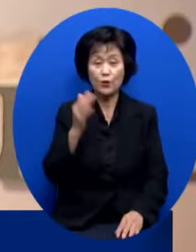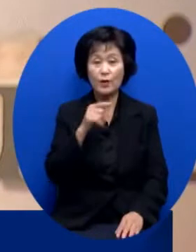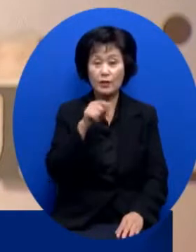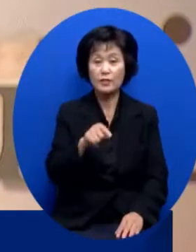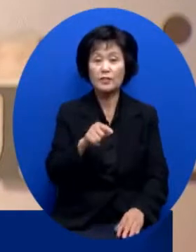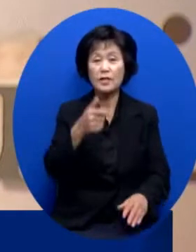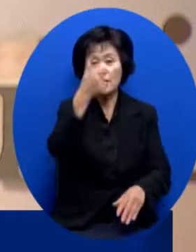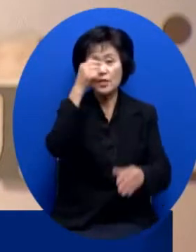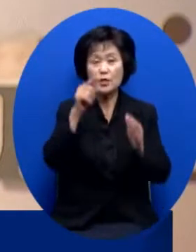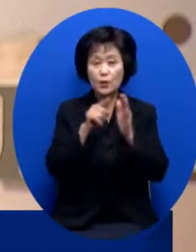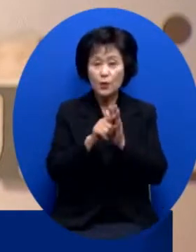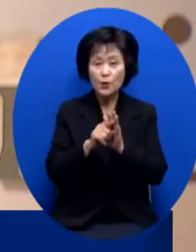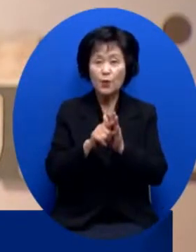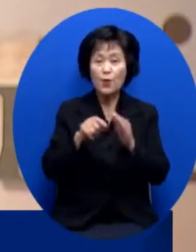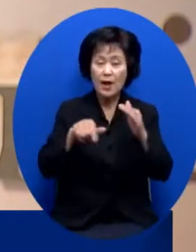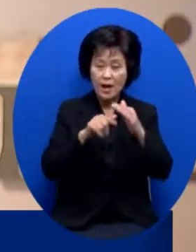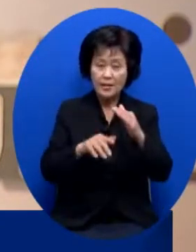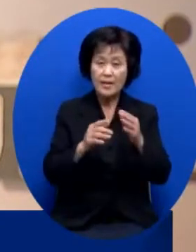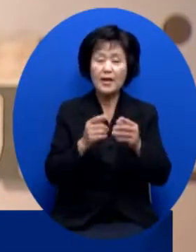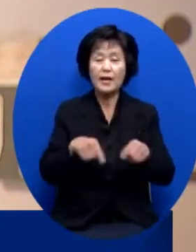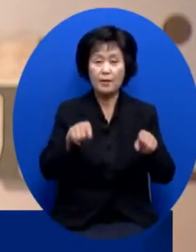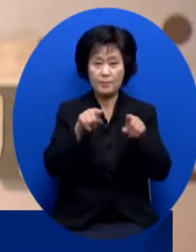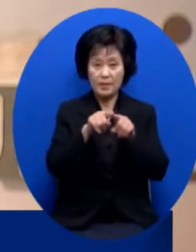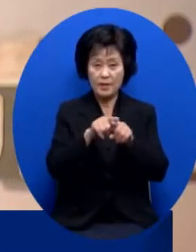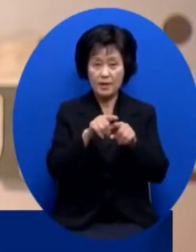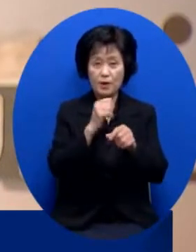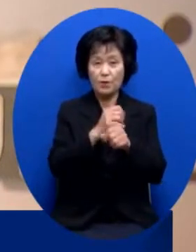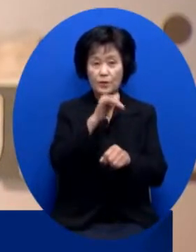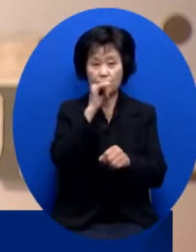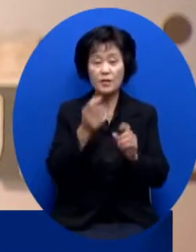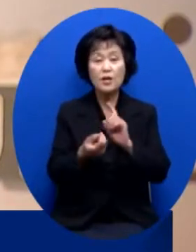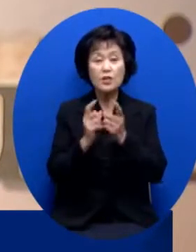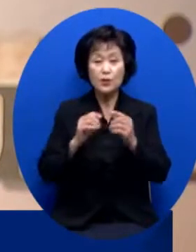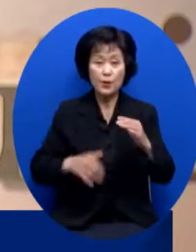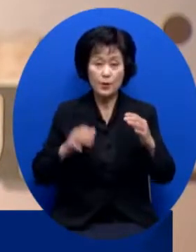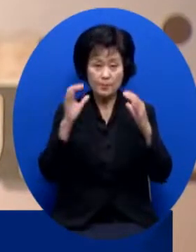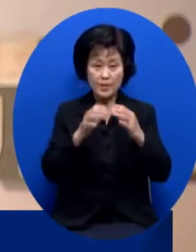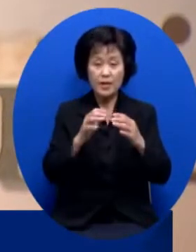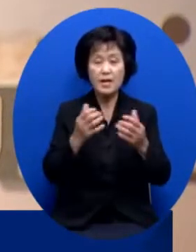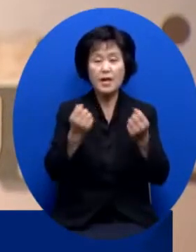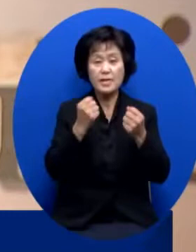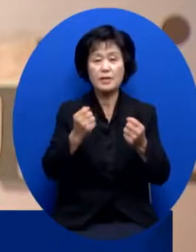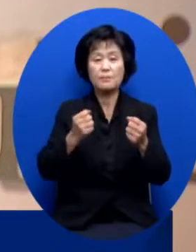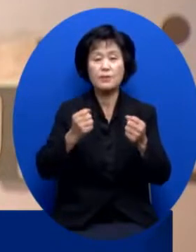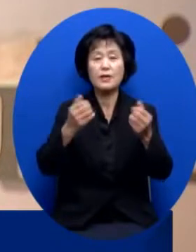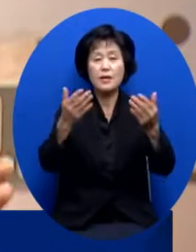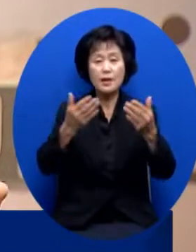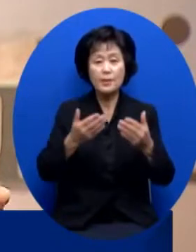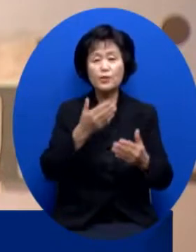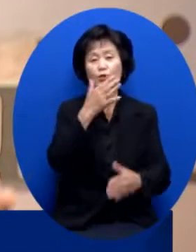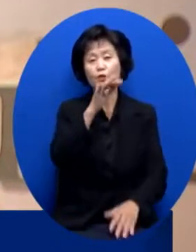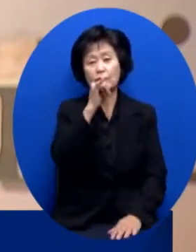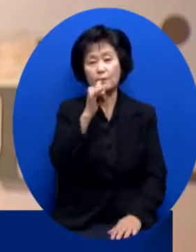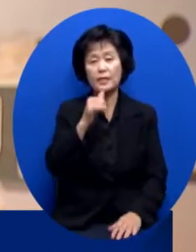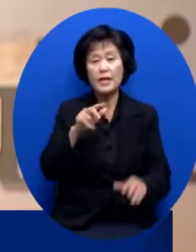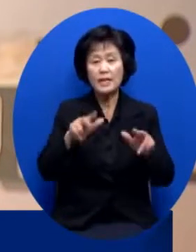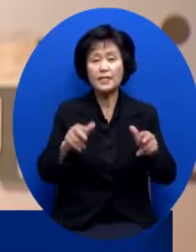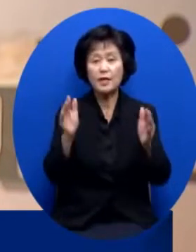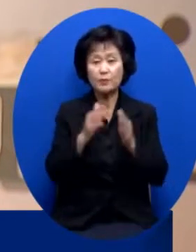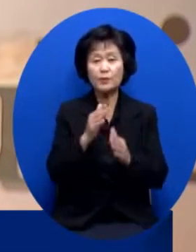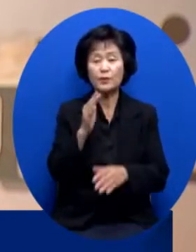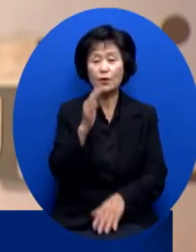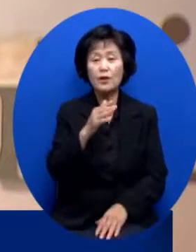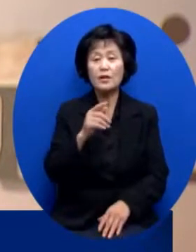belong together in the form of all Christian families. For only hand in